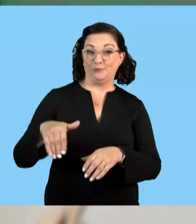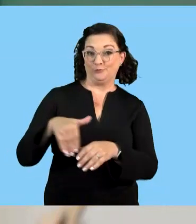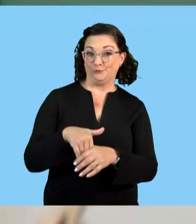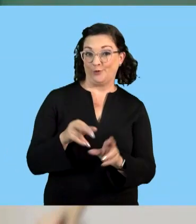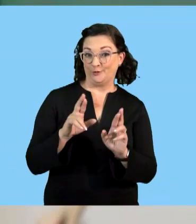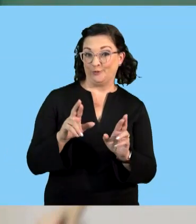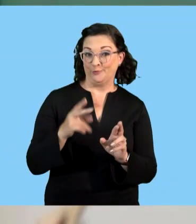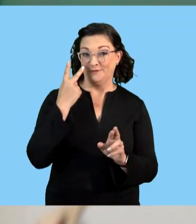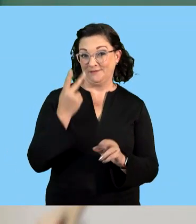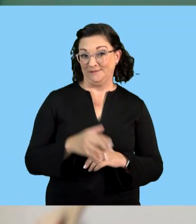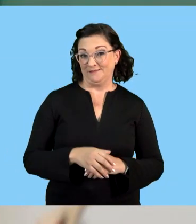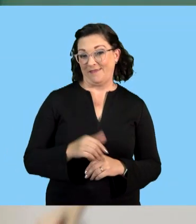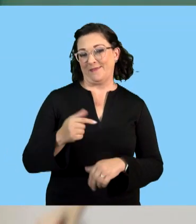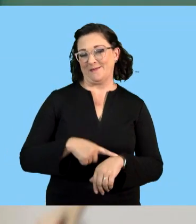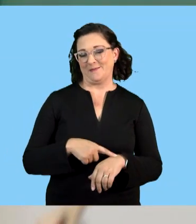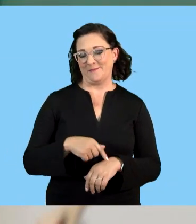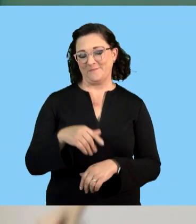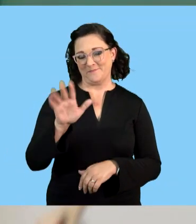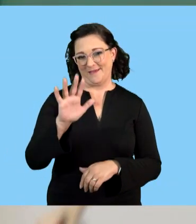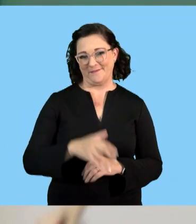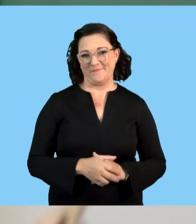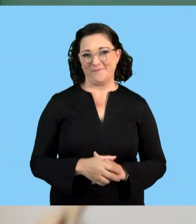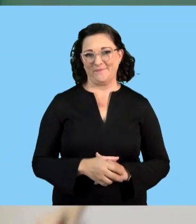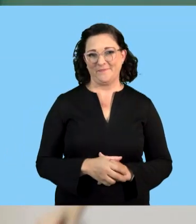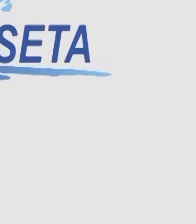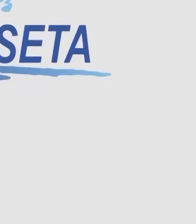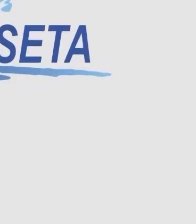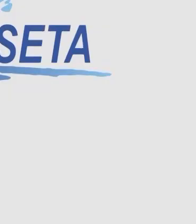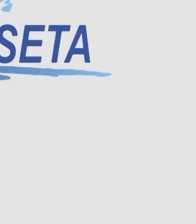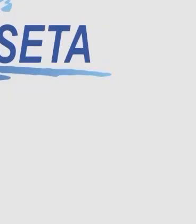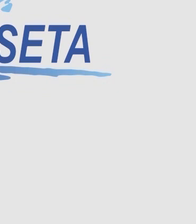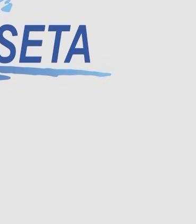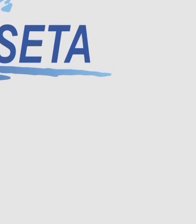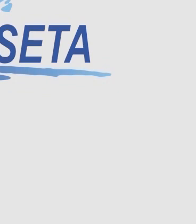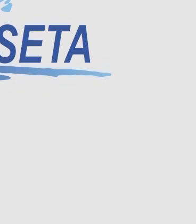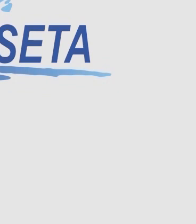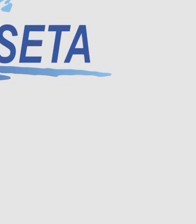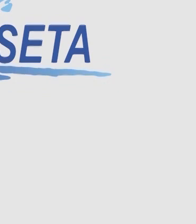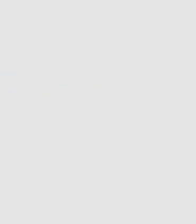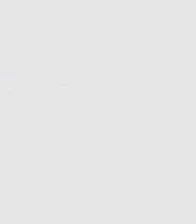us next time as well. We will see you next time. Goodbye.